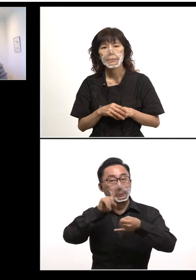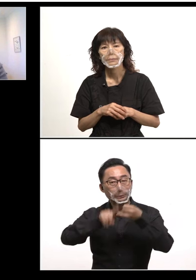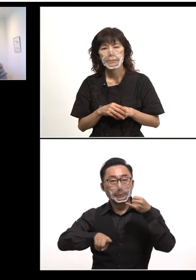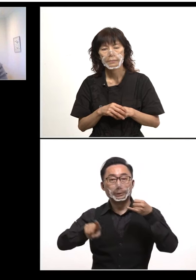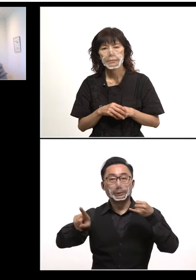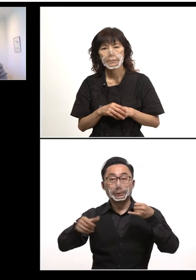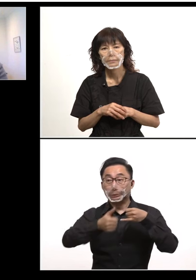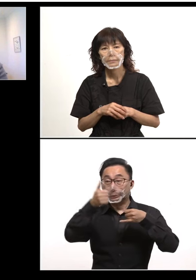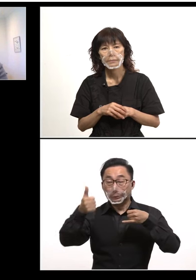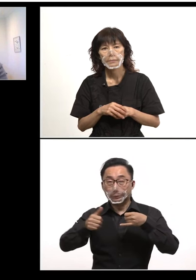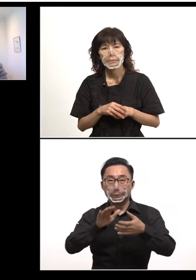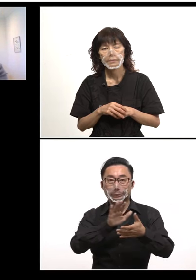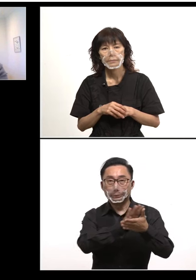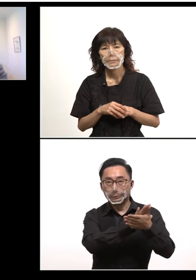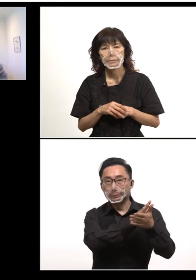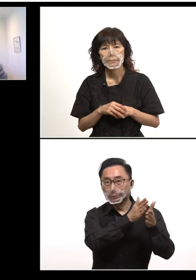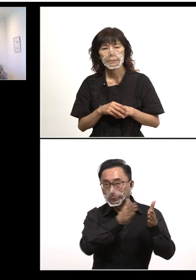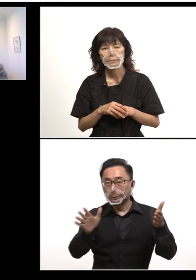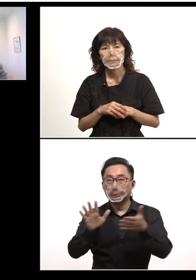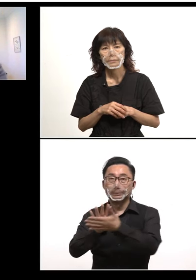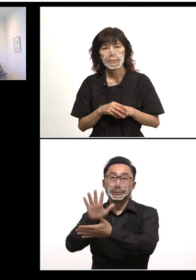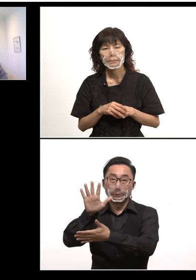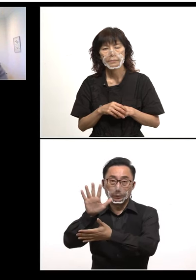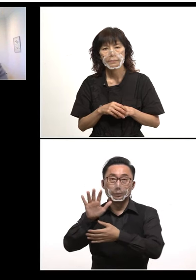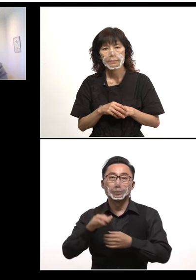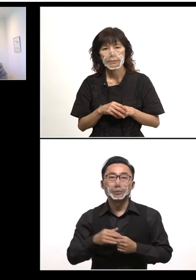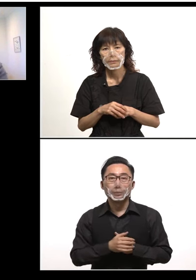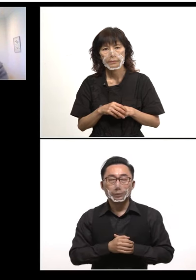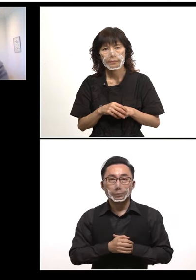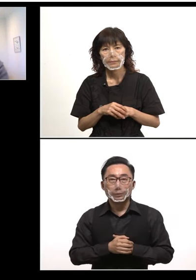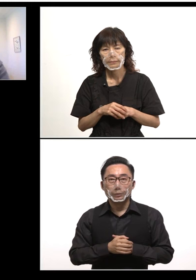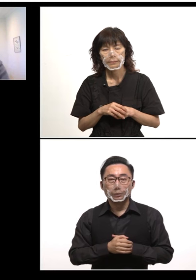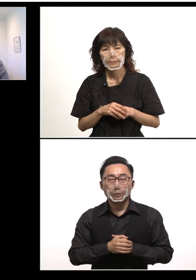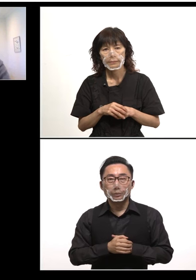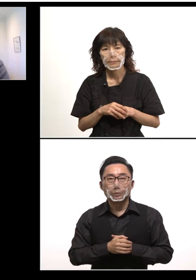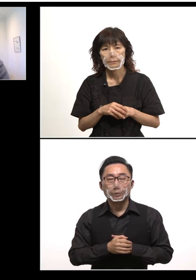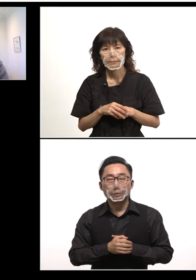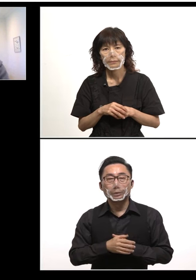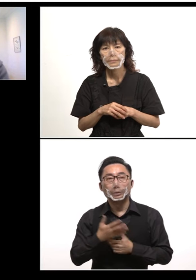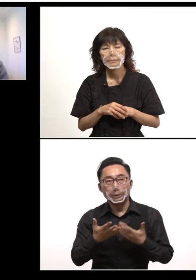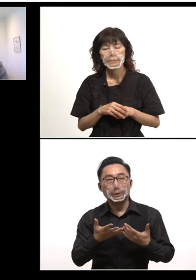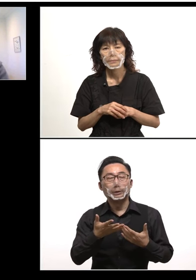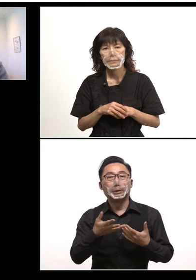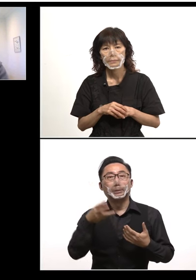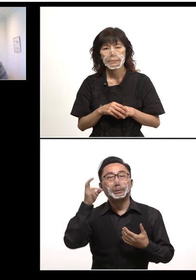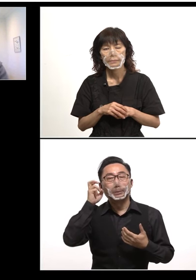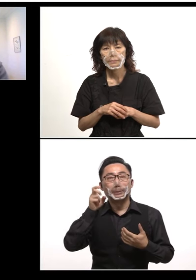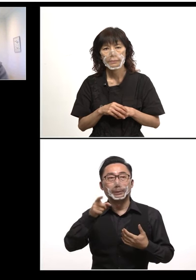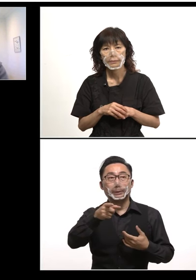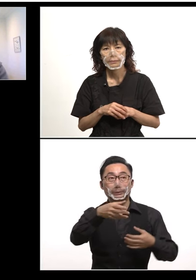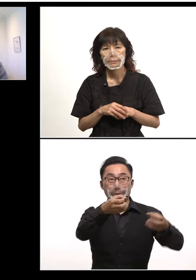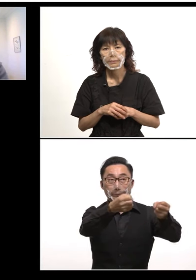not all in one go, staggered kind of periods of rehearsal, time to digest. And in one of those tests, we had